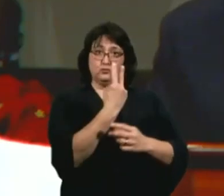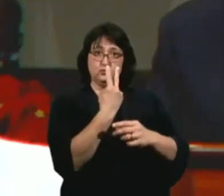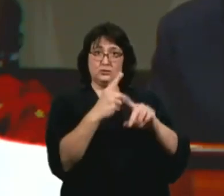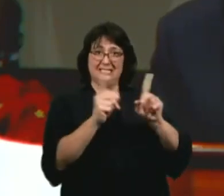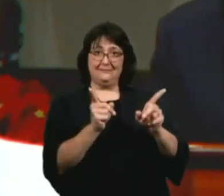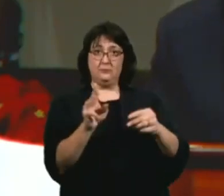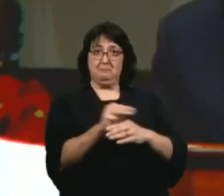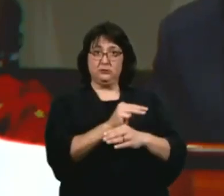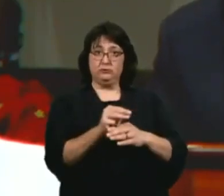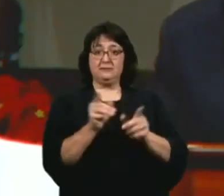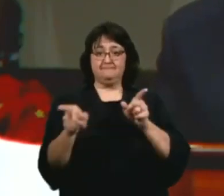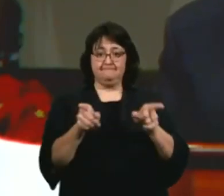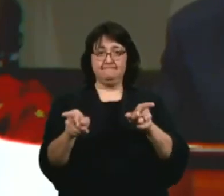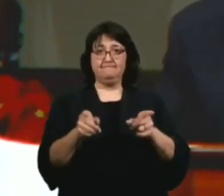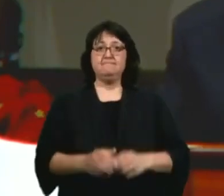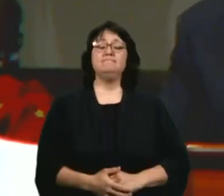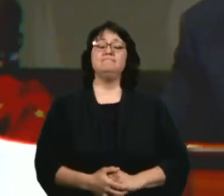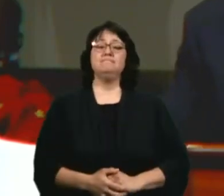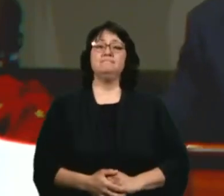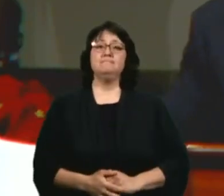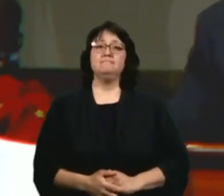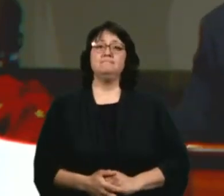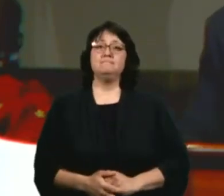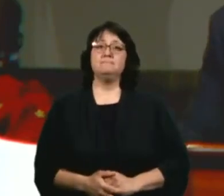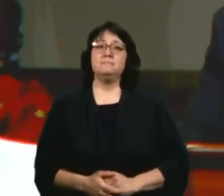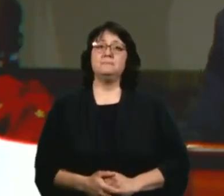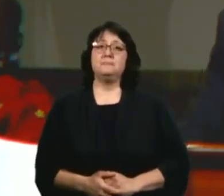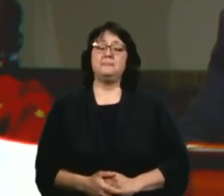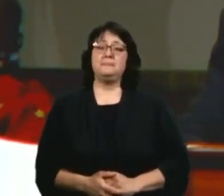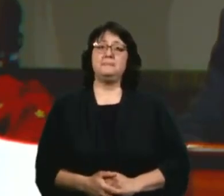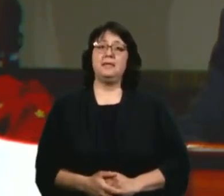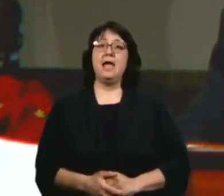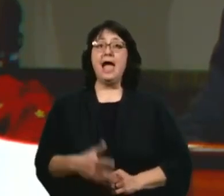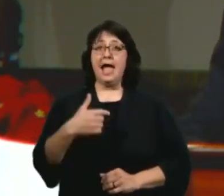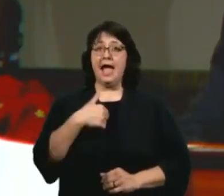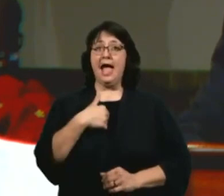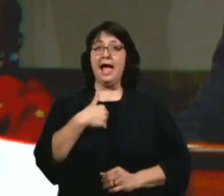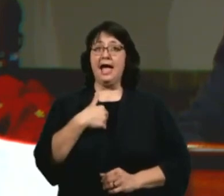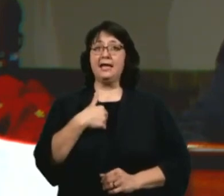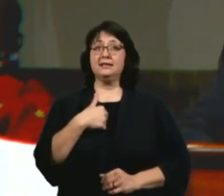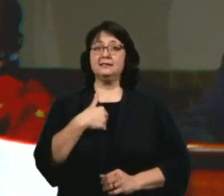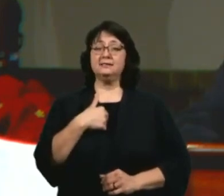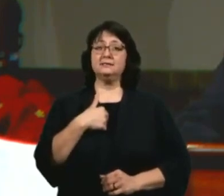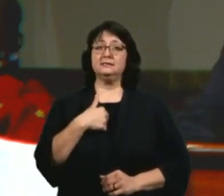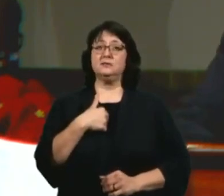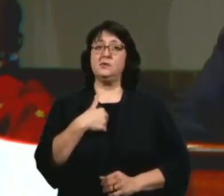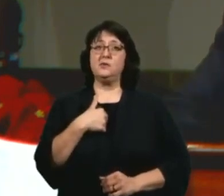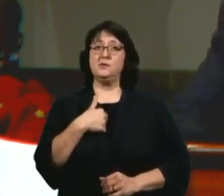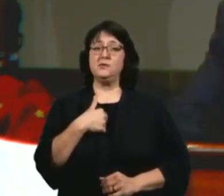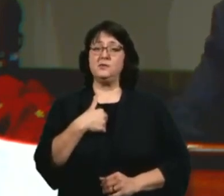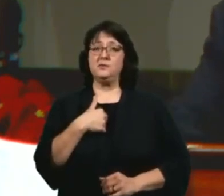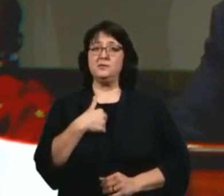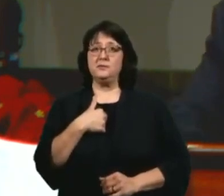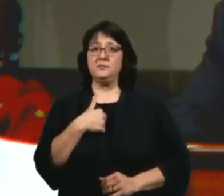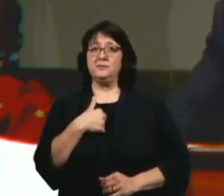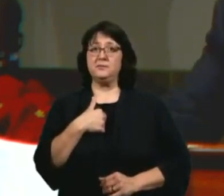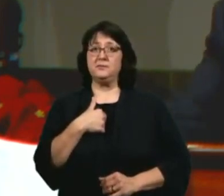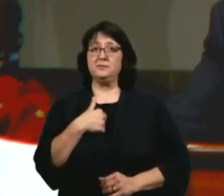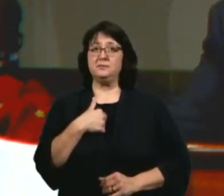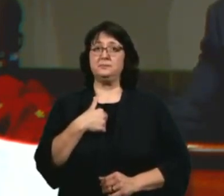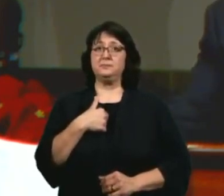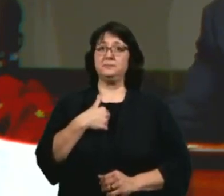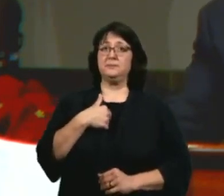two ministries. And then I took it personal when the Supreme